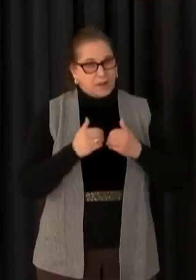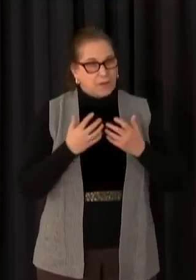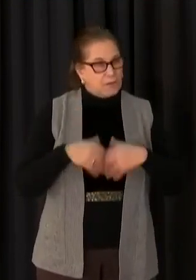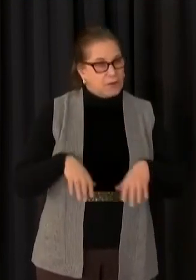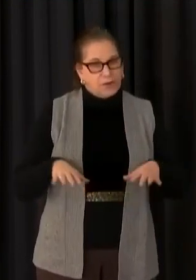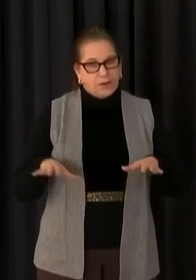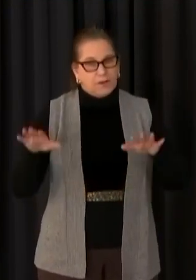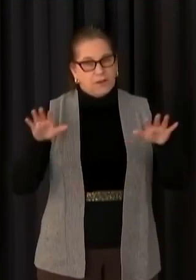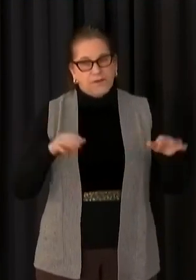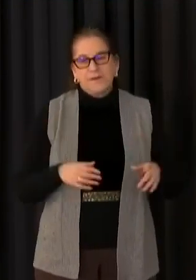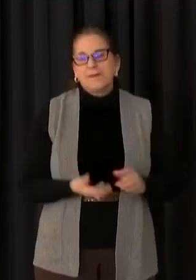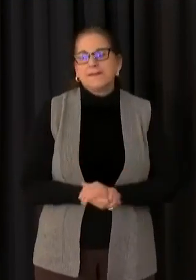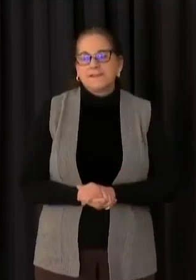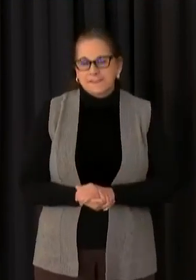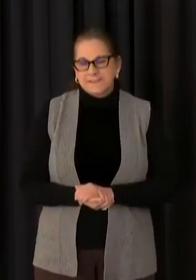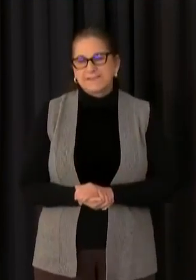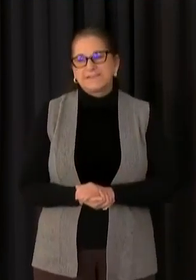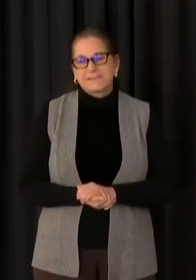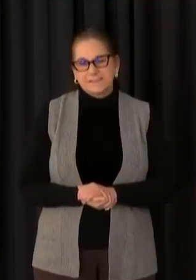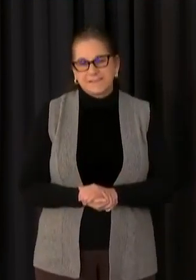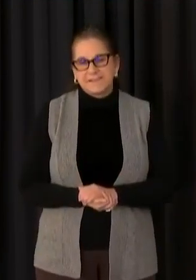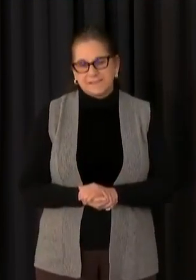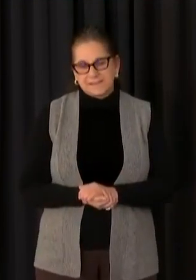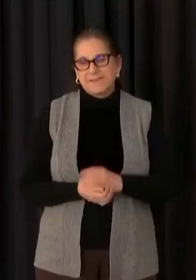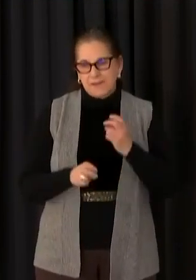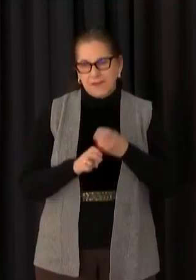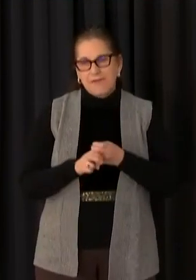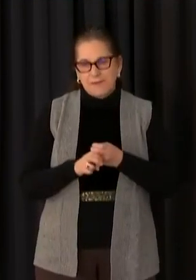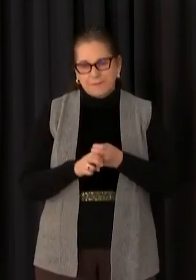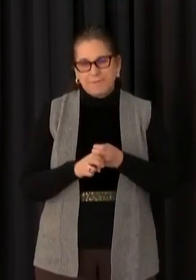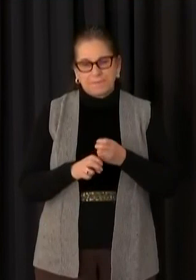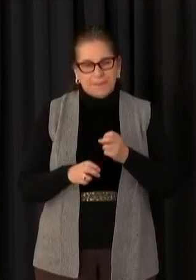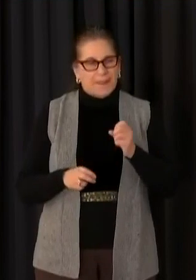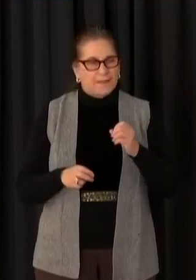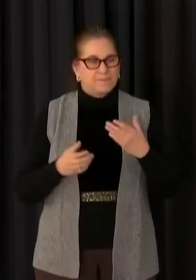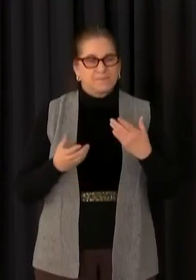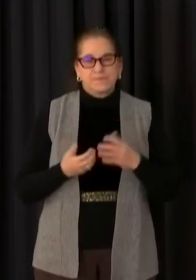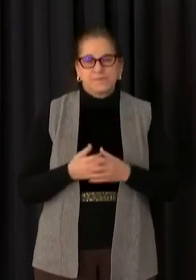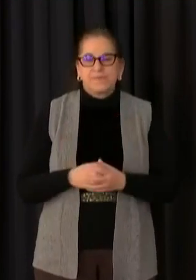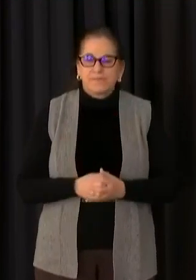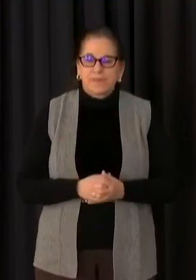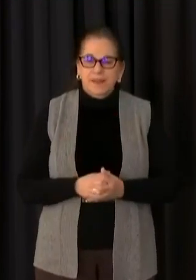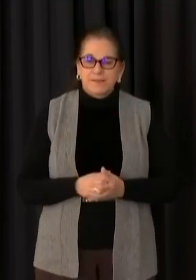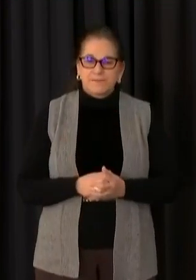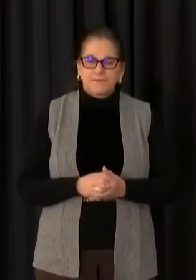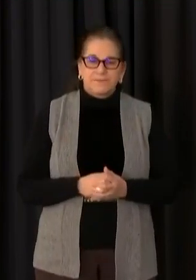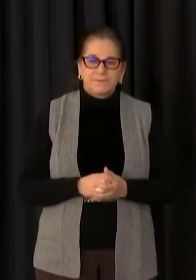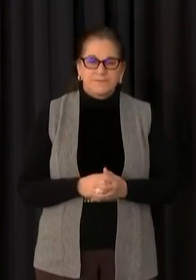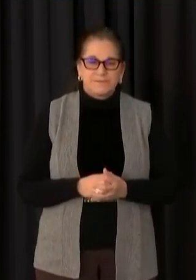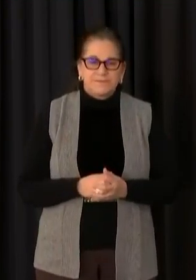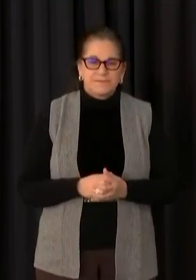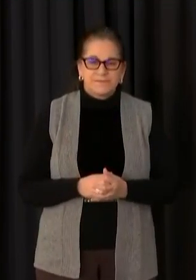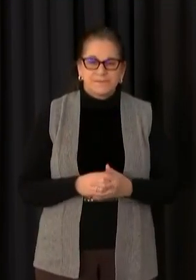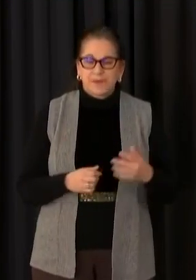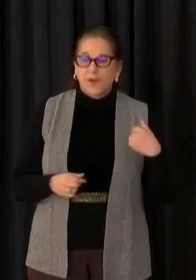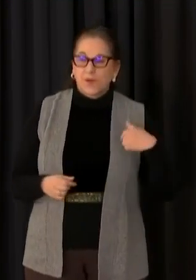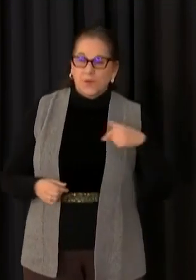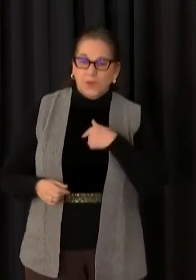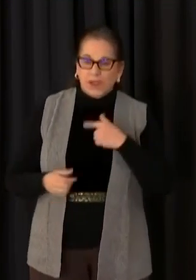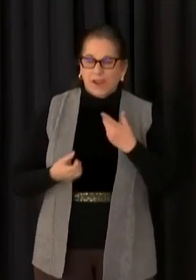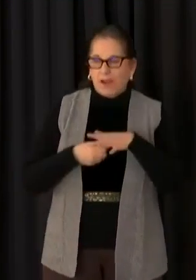advance notice part of things, Mark, we typically would do differently, but